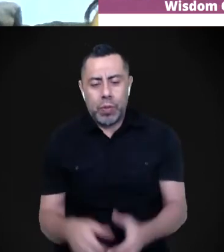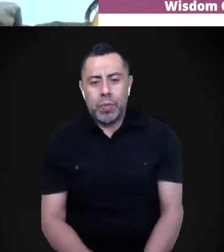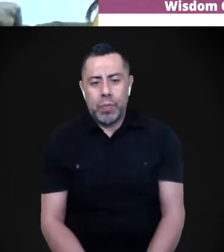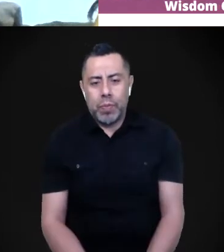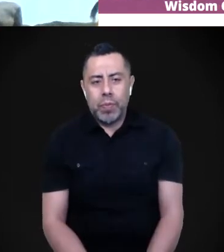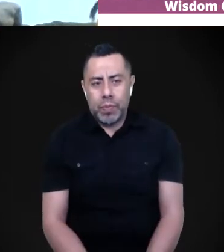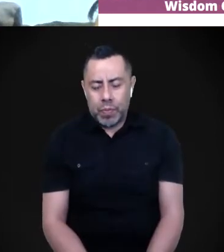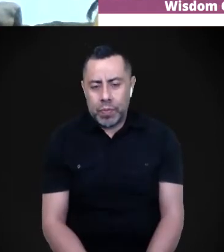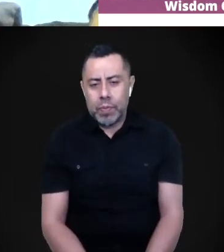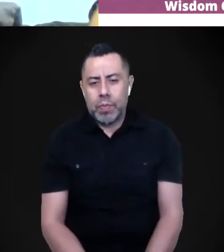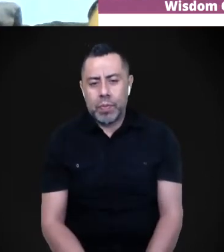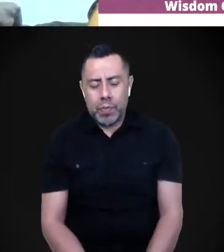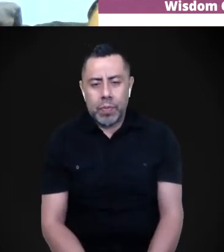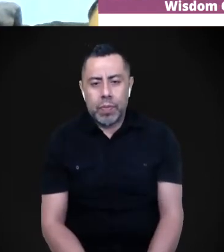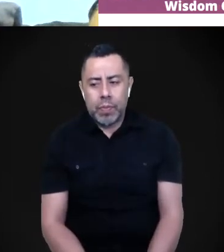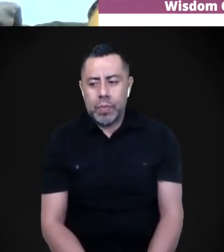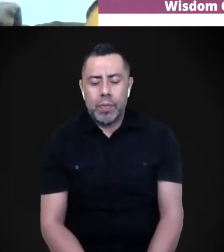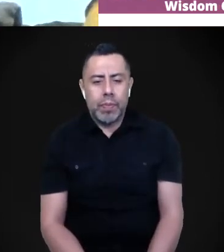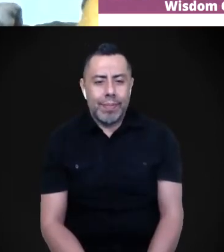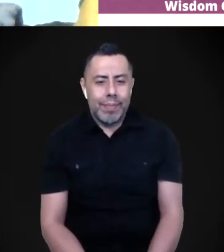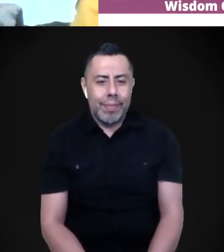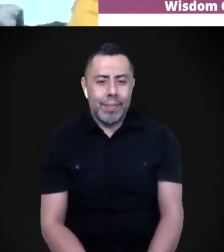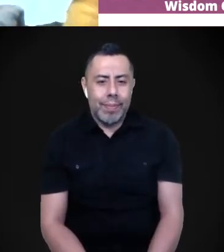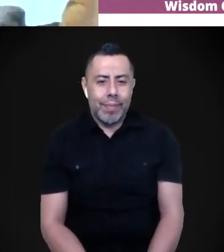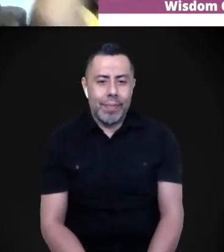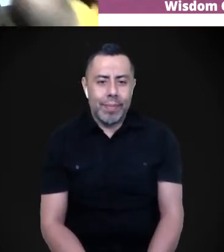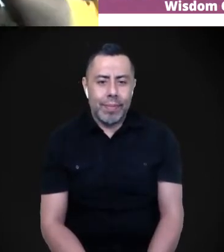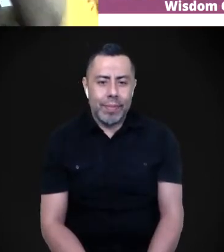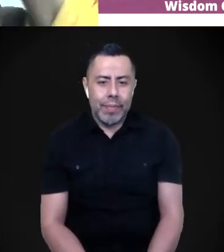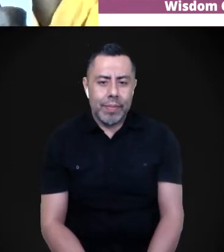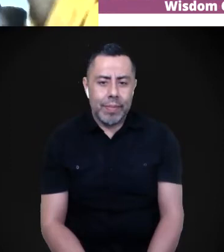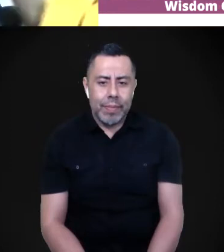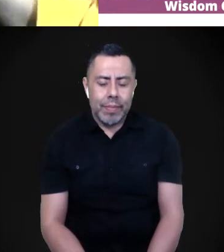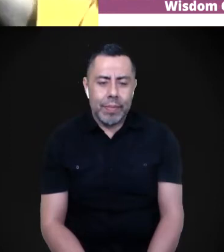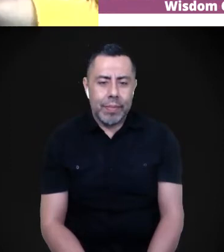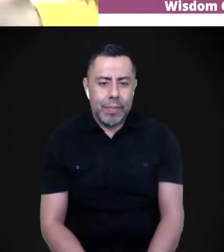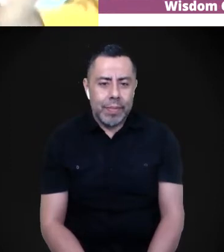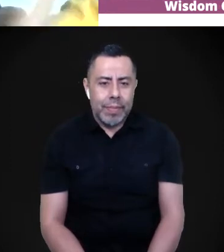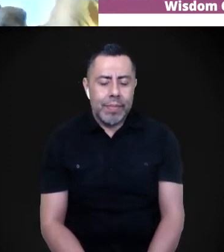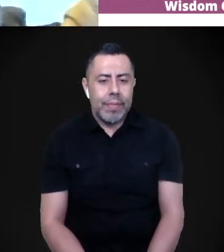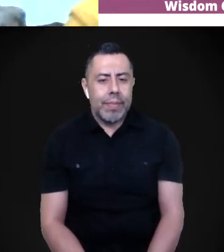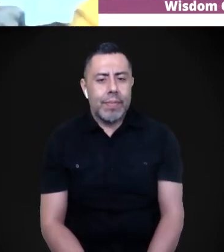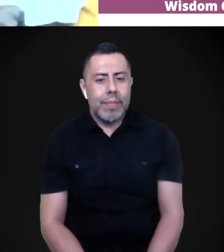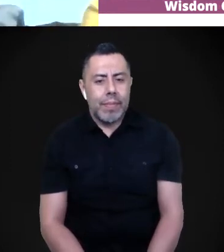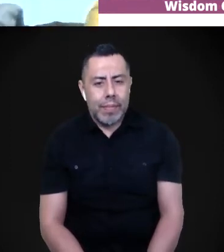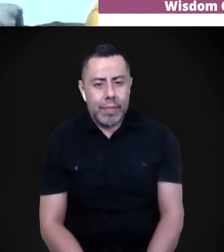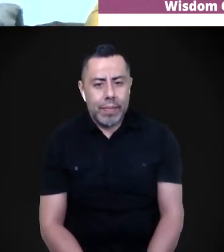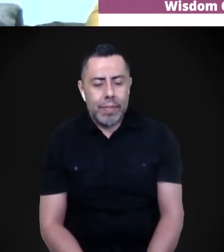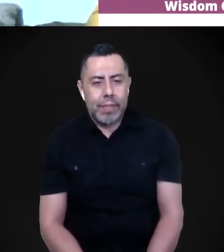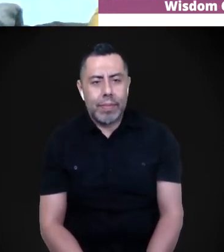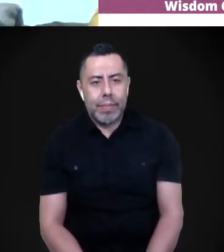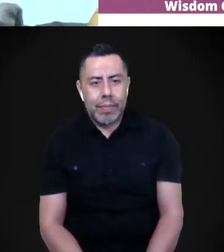Ako added to learn, Dosh Jayishana, as a lay in struck. A added Shistanti cray, a